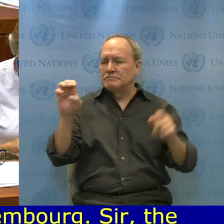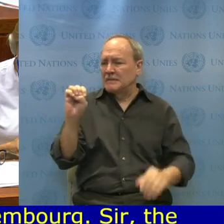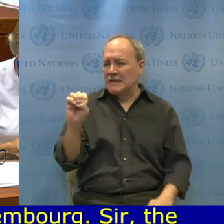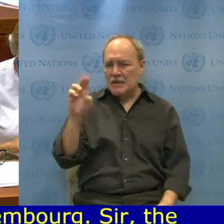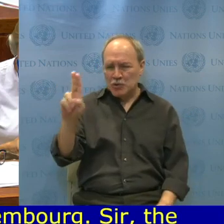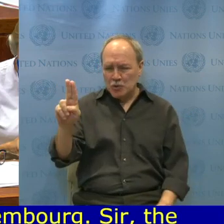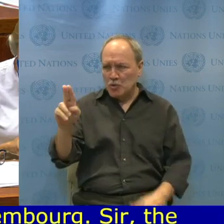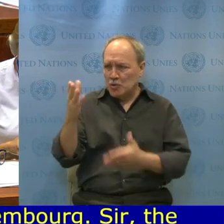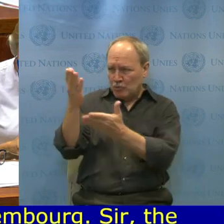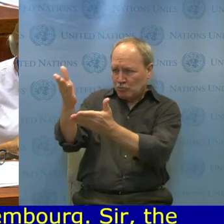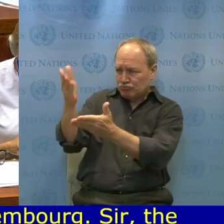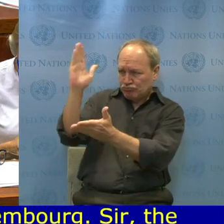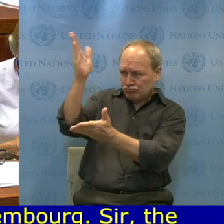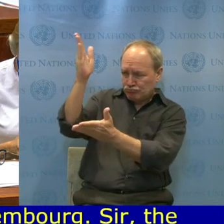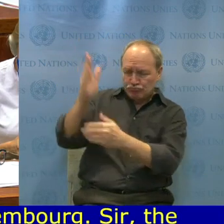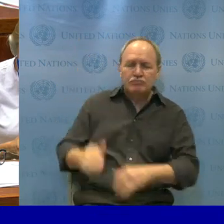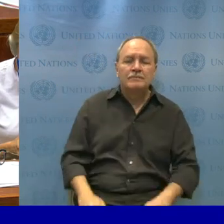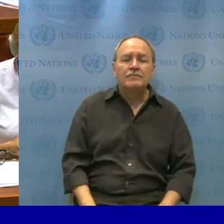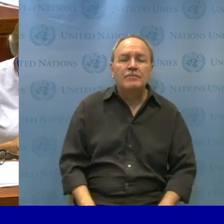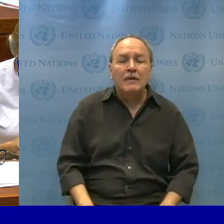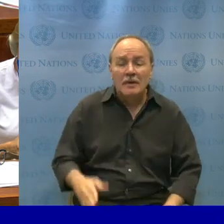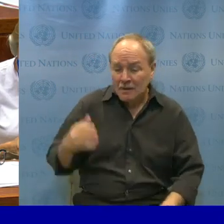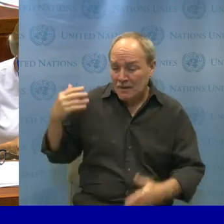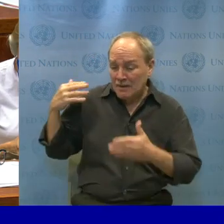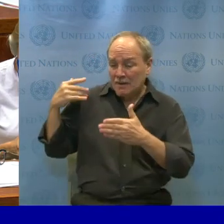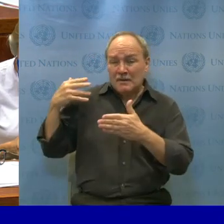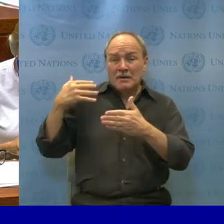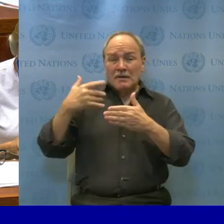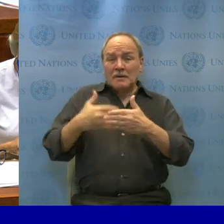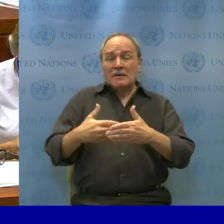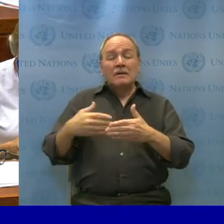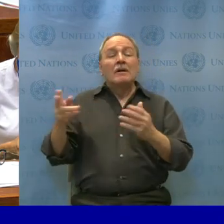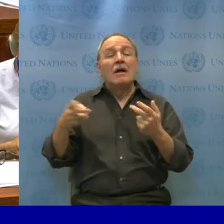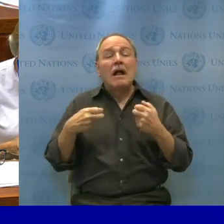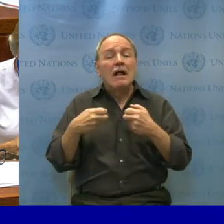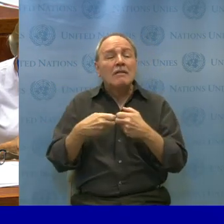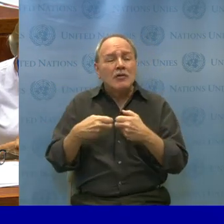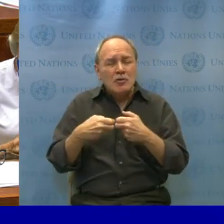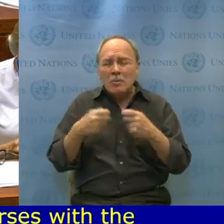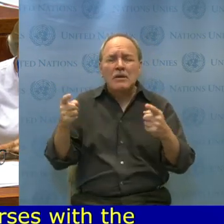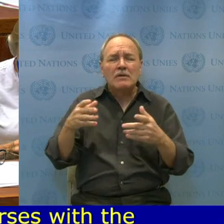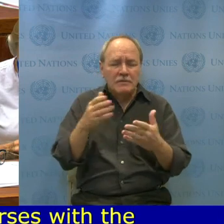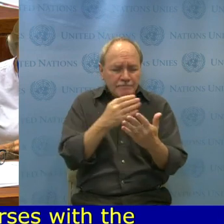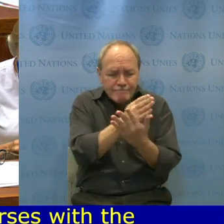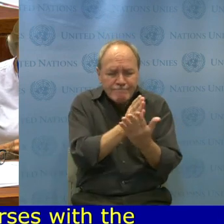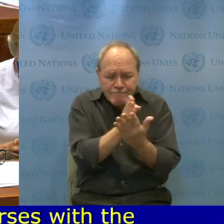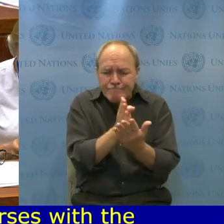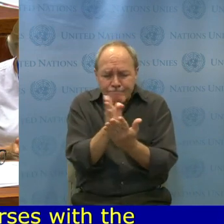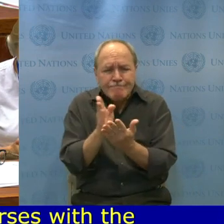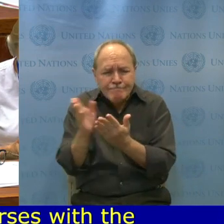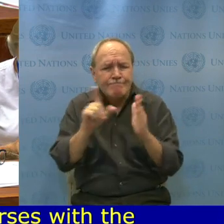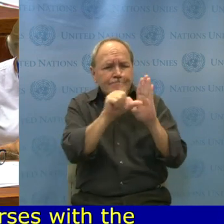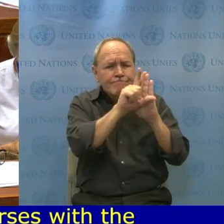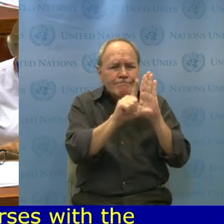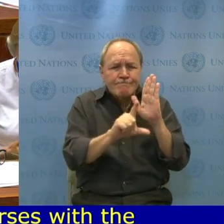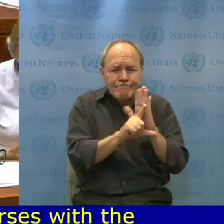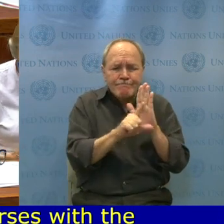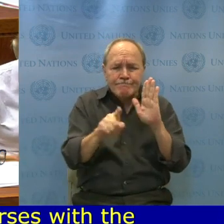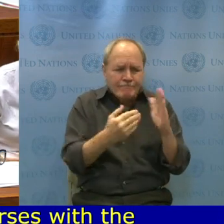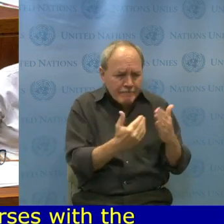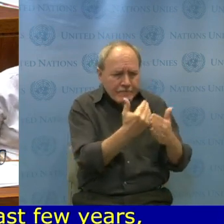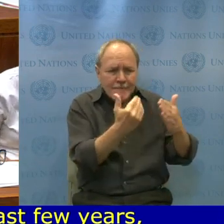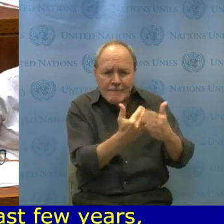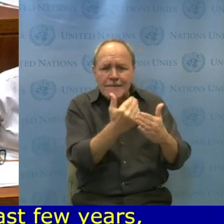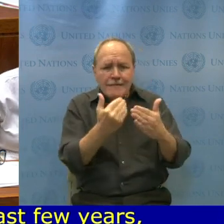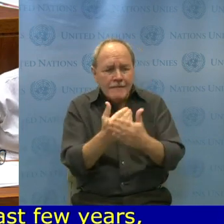In the last few years, Luxembourg has taken a significant number of measures and legislative initiatives to